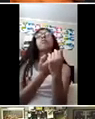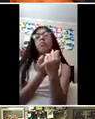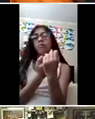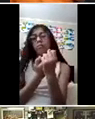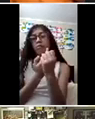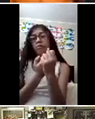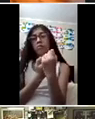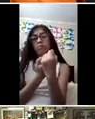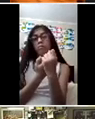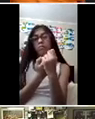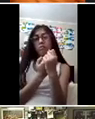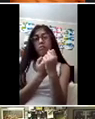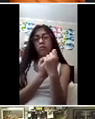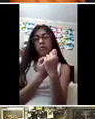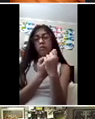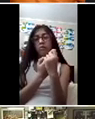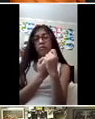John, what did we talk about?